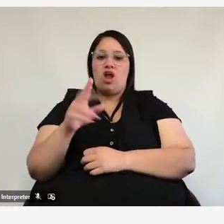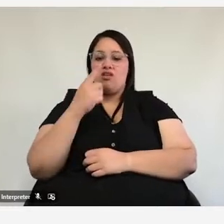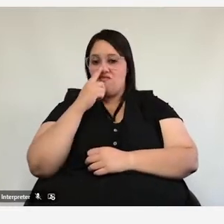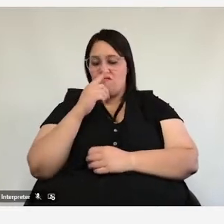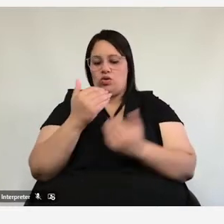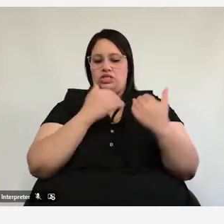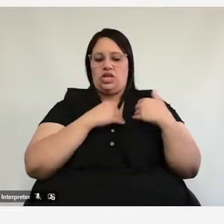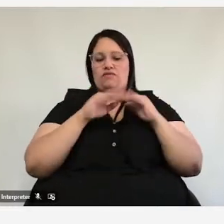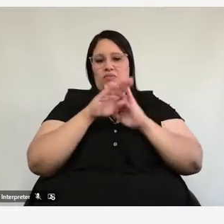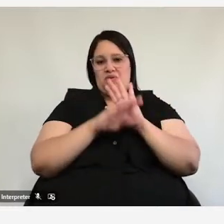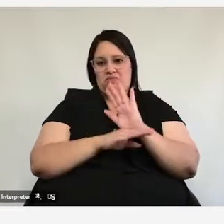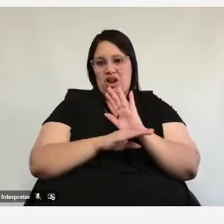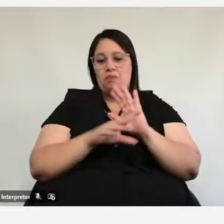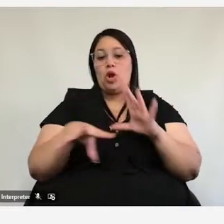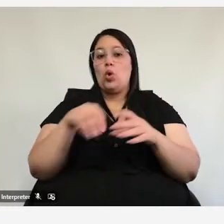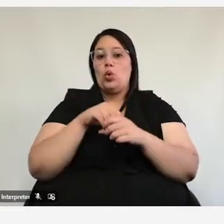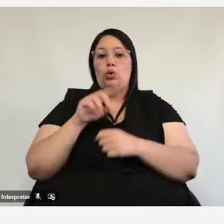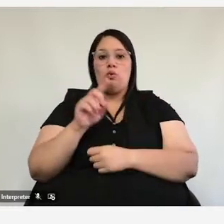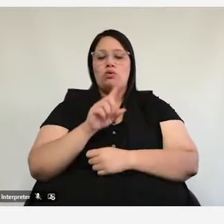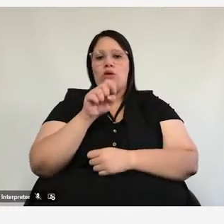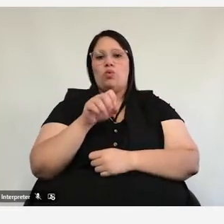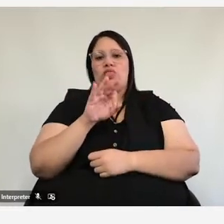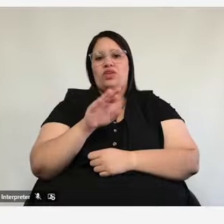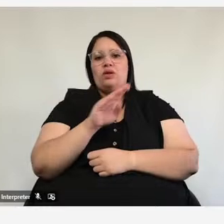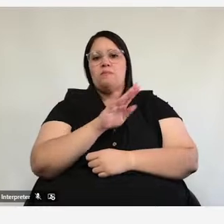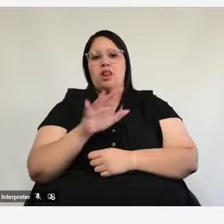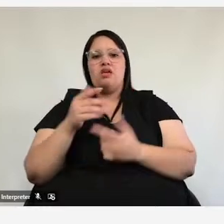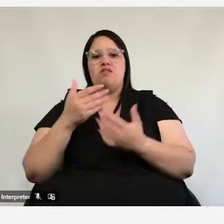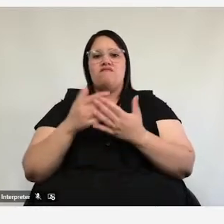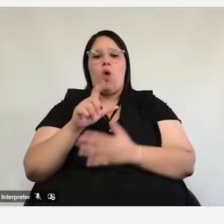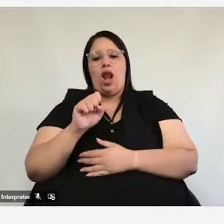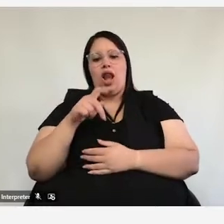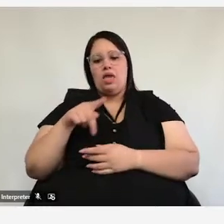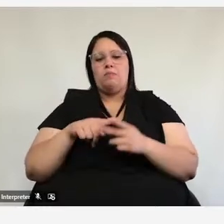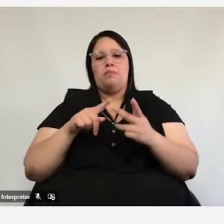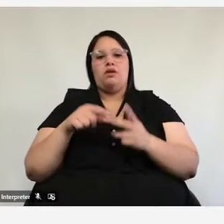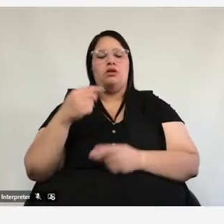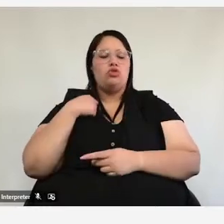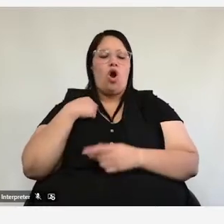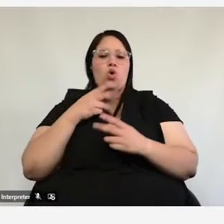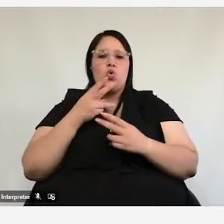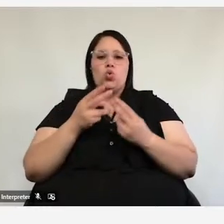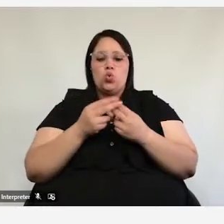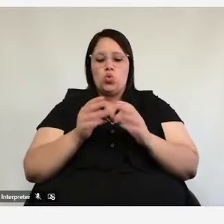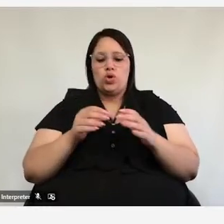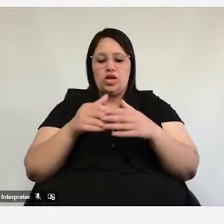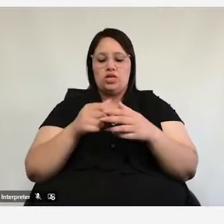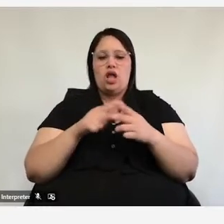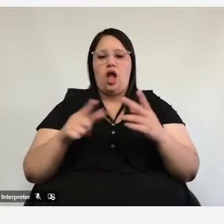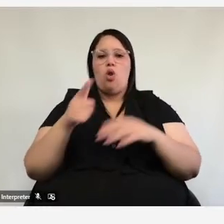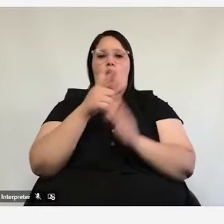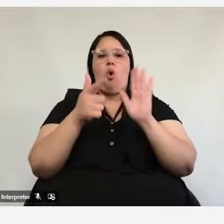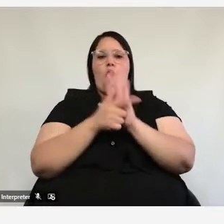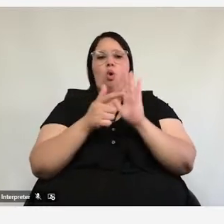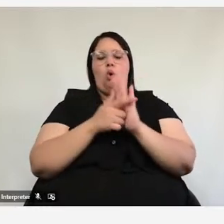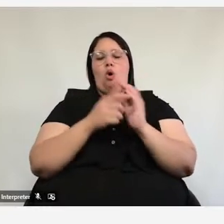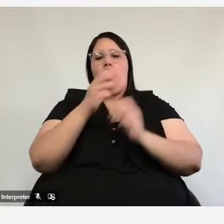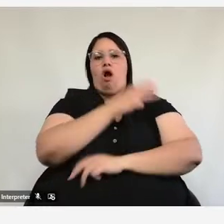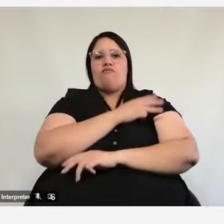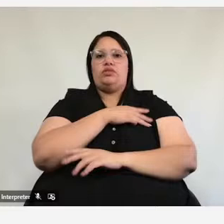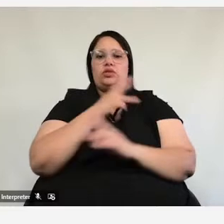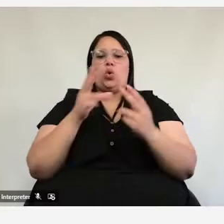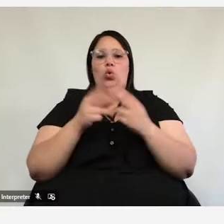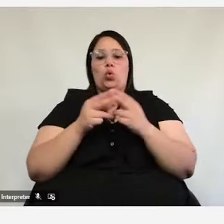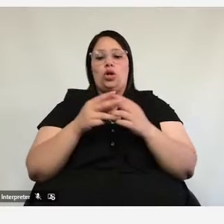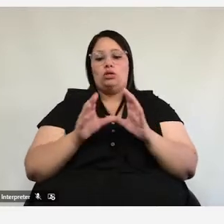safety programs, including 1.3 billion rand for LEAP, K9 units, and law enforcement reaction units. To support victims of